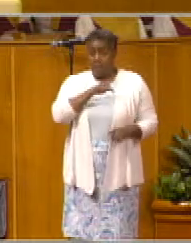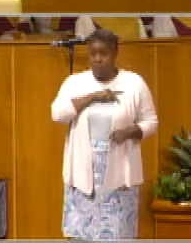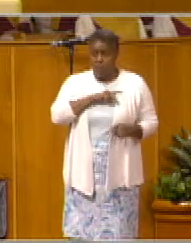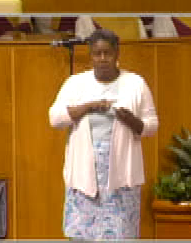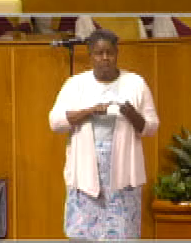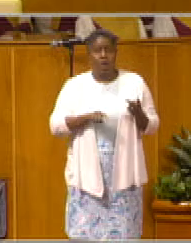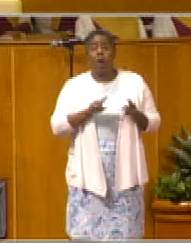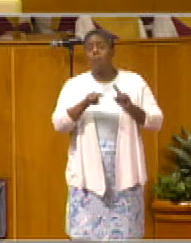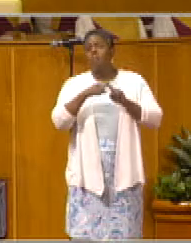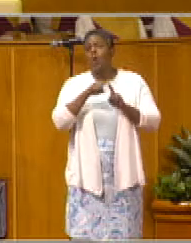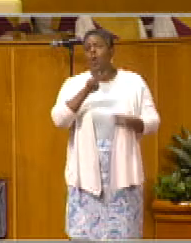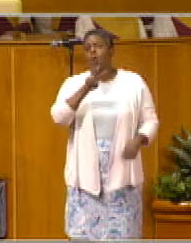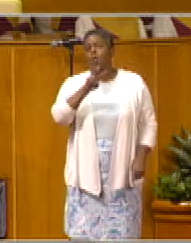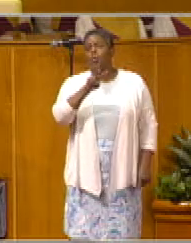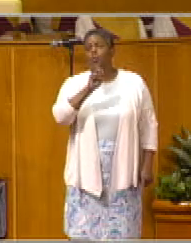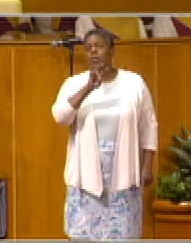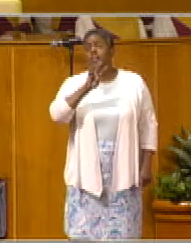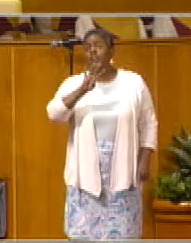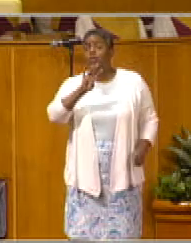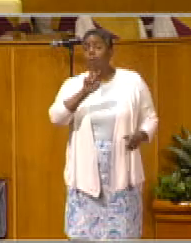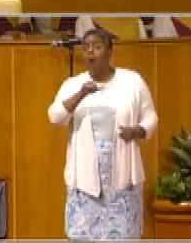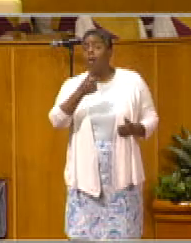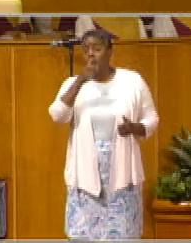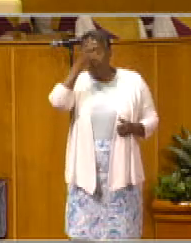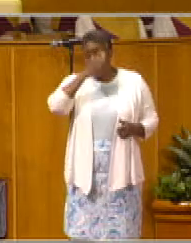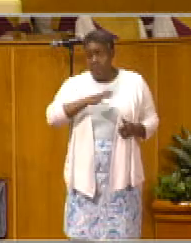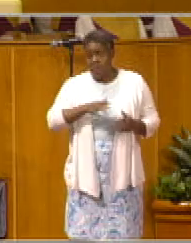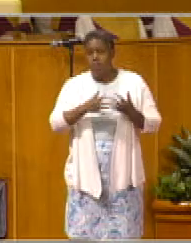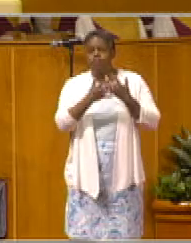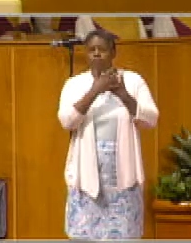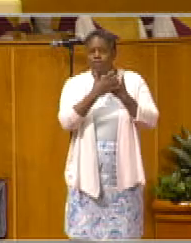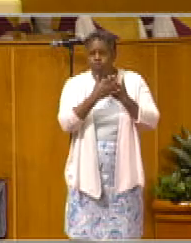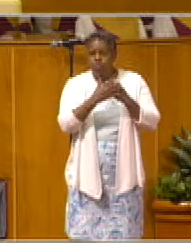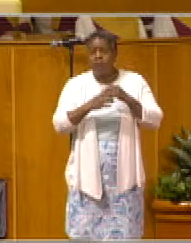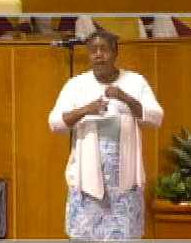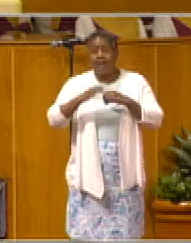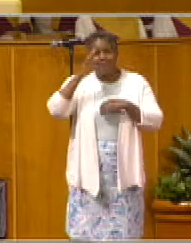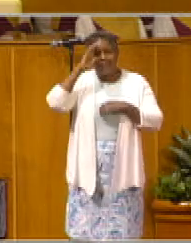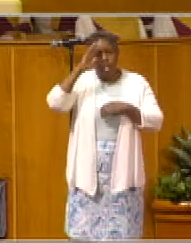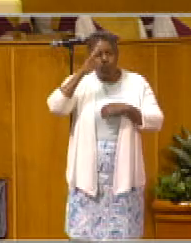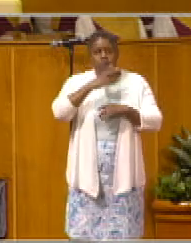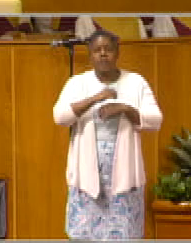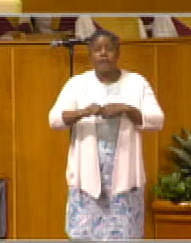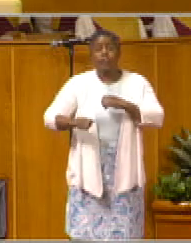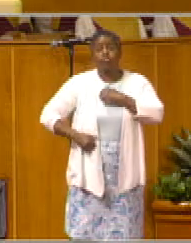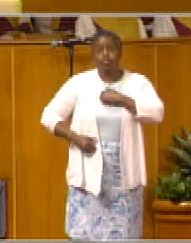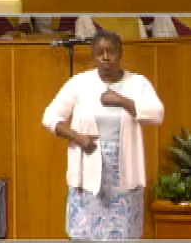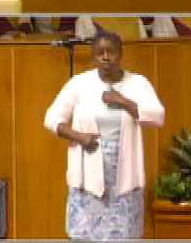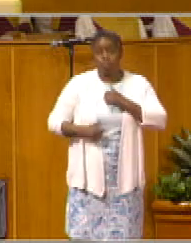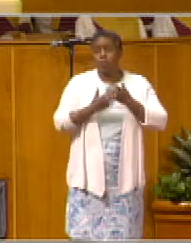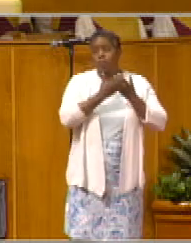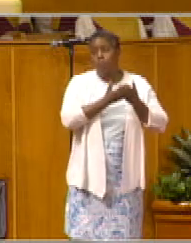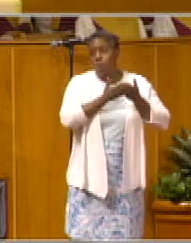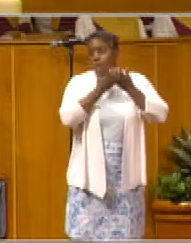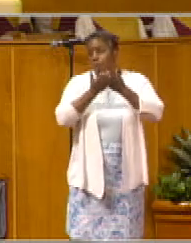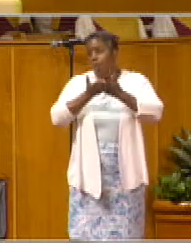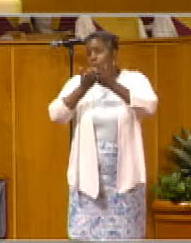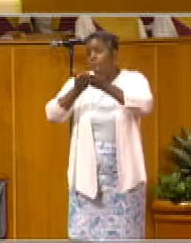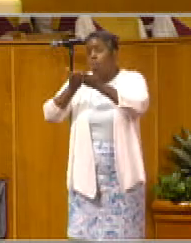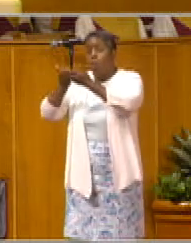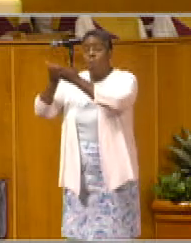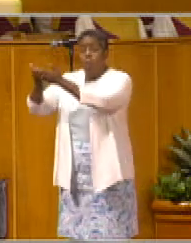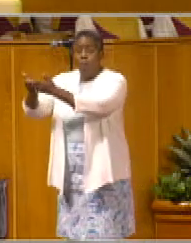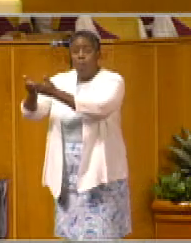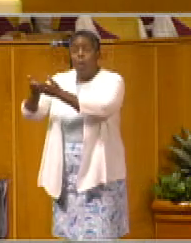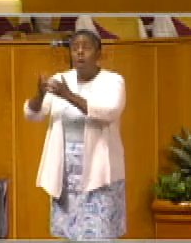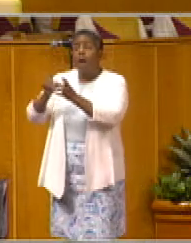other sailors, prisoners, and soldiers are on their way to Rome, Paul receives a word from